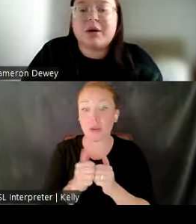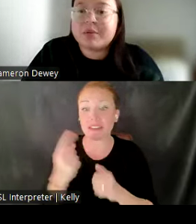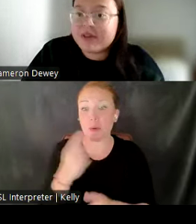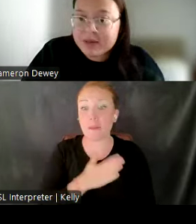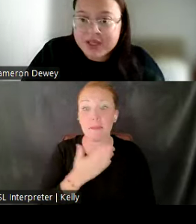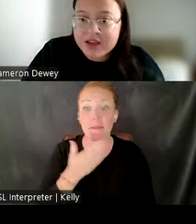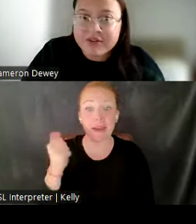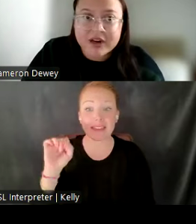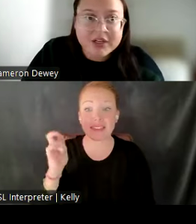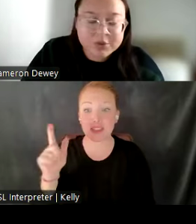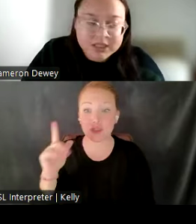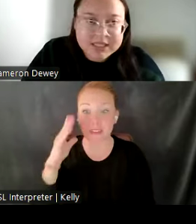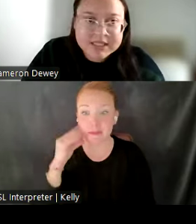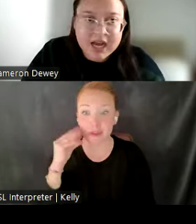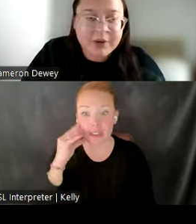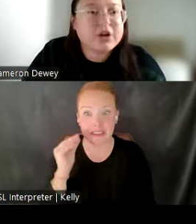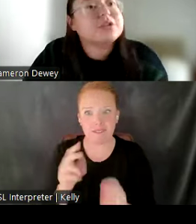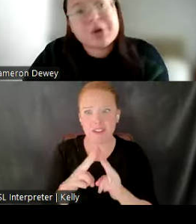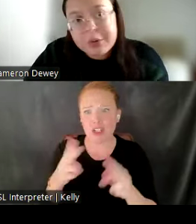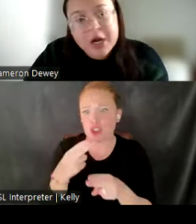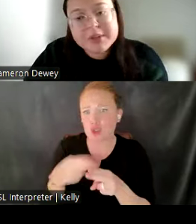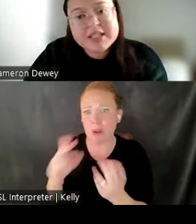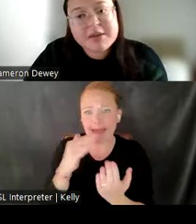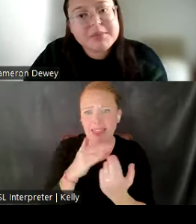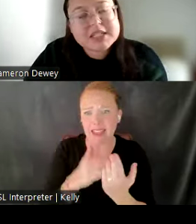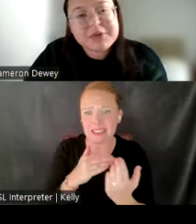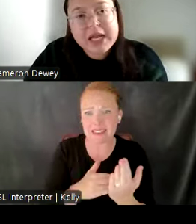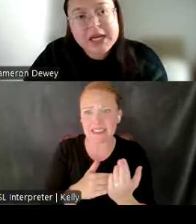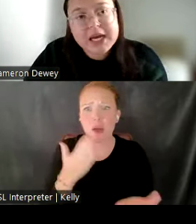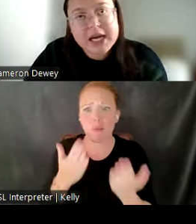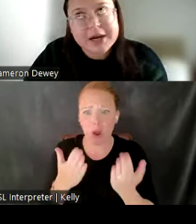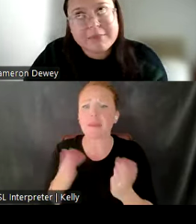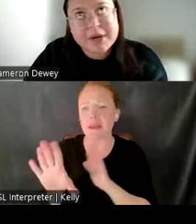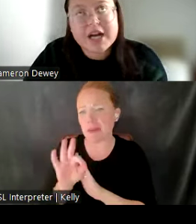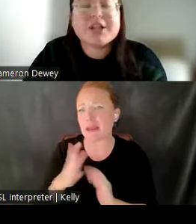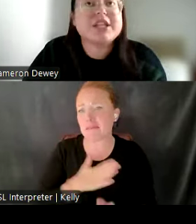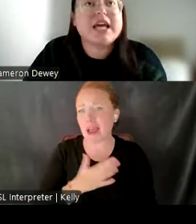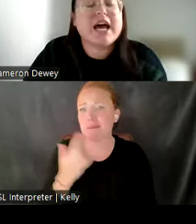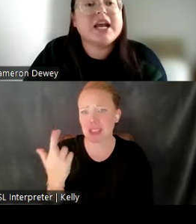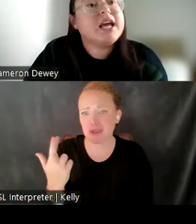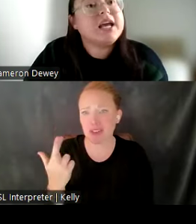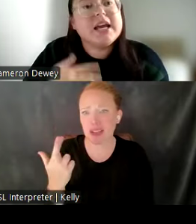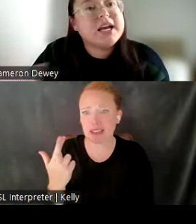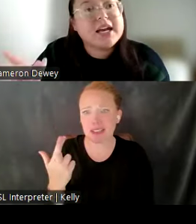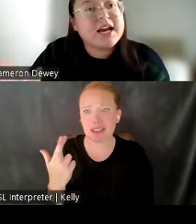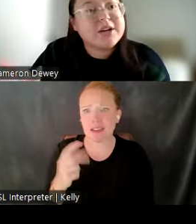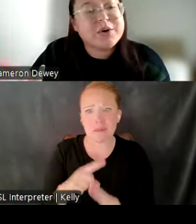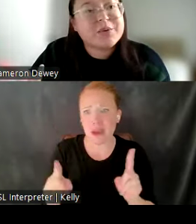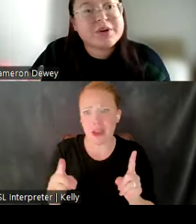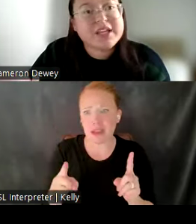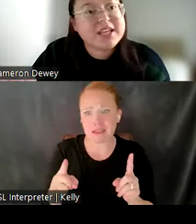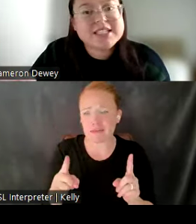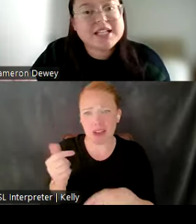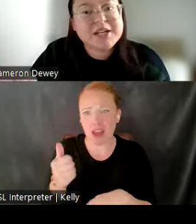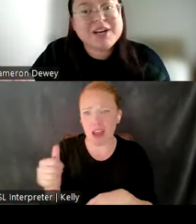would probably be a very short list. I would also probably say my best friend, but other than that, I